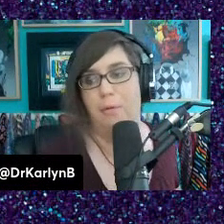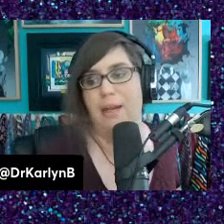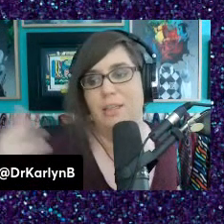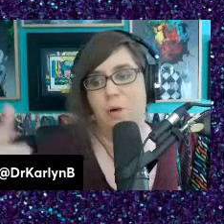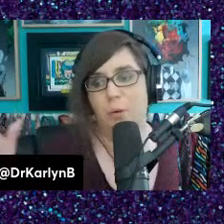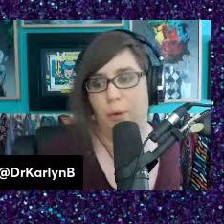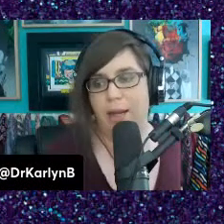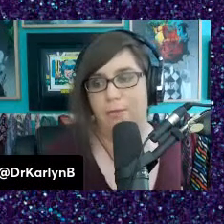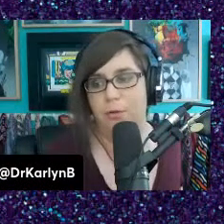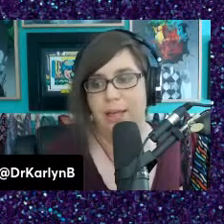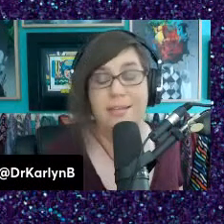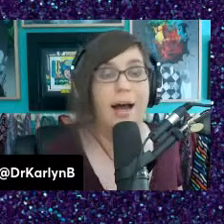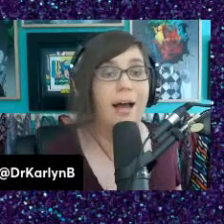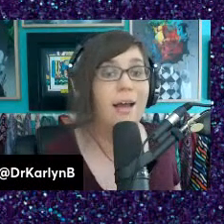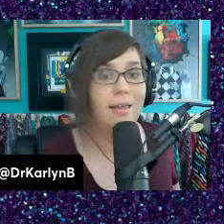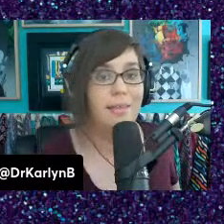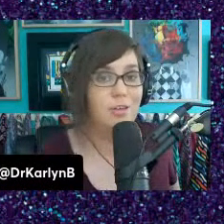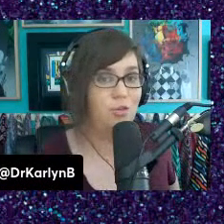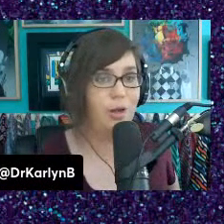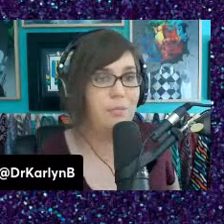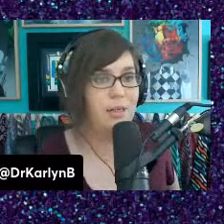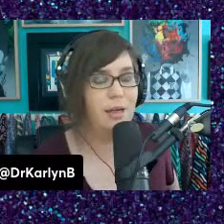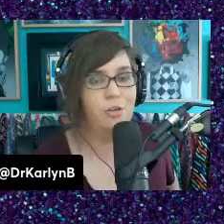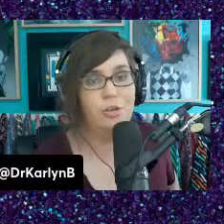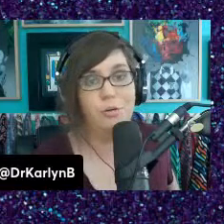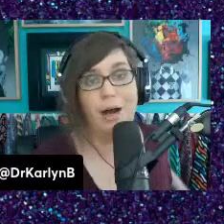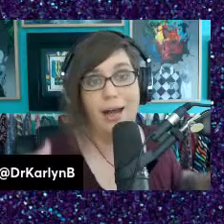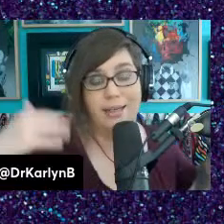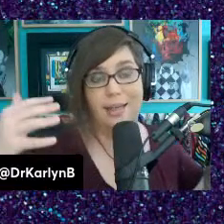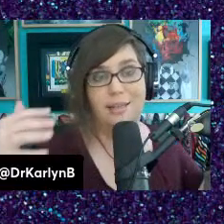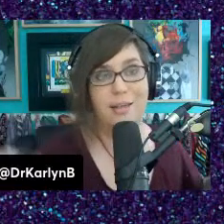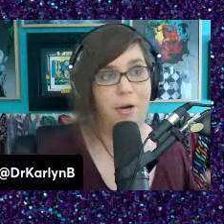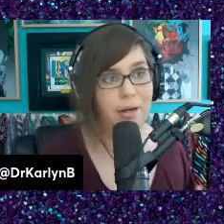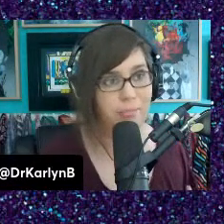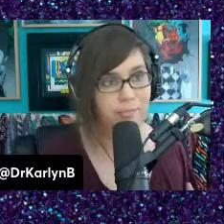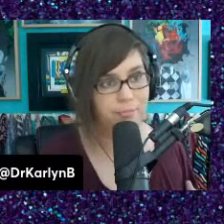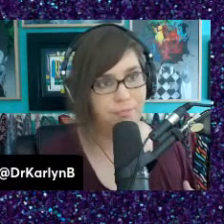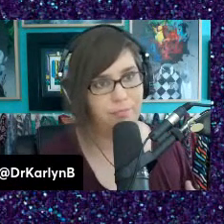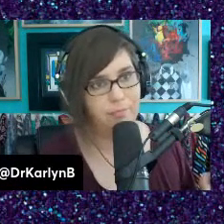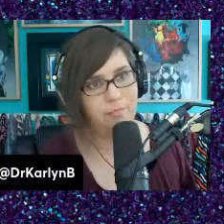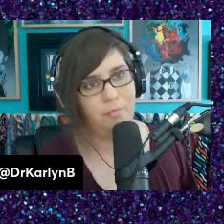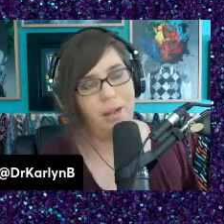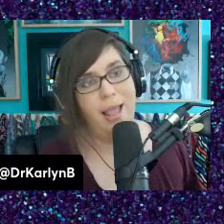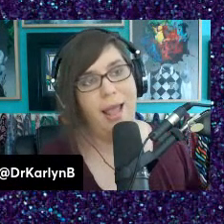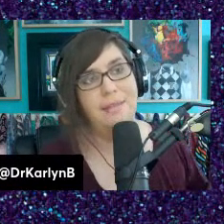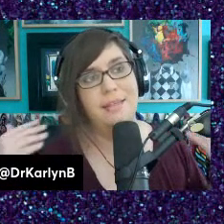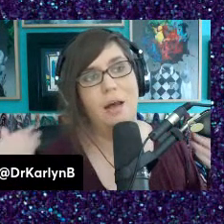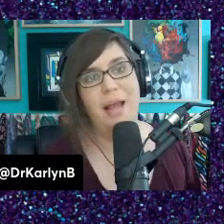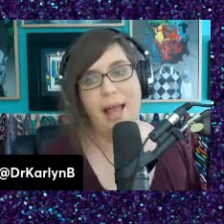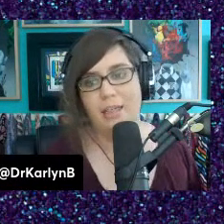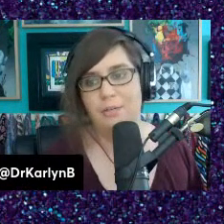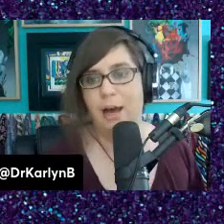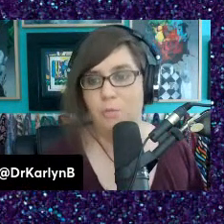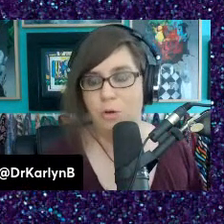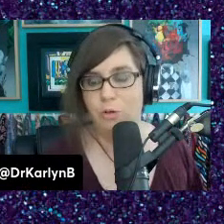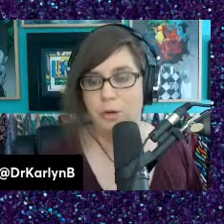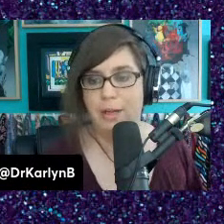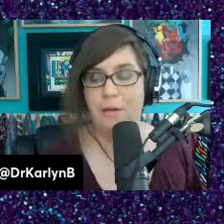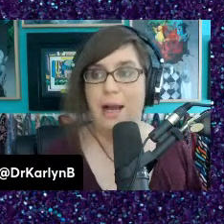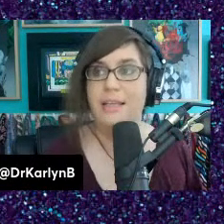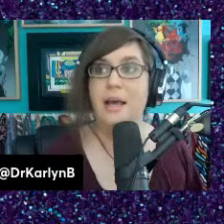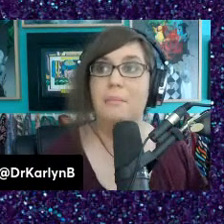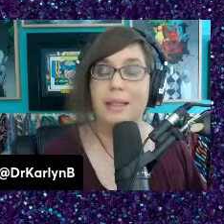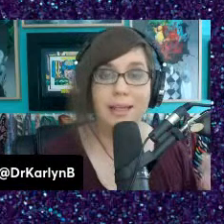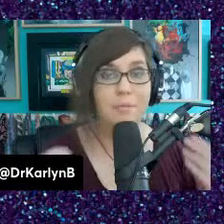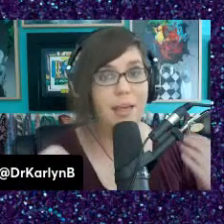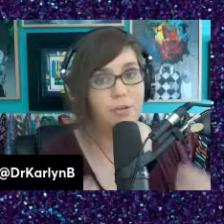a couple of minutes while we're waiting for this stream to get started. And this is on my Actively Unwoke Twitter account.